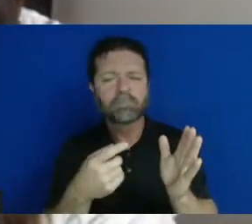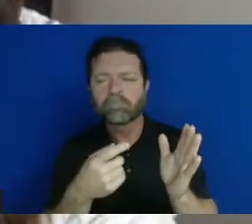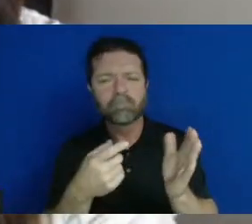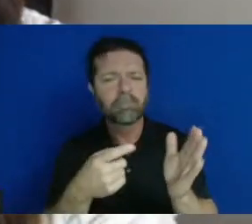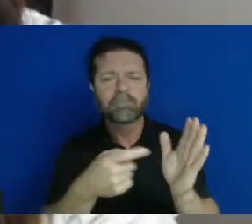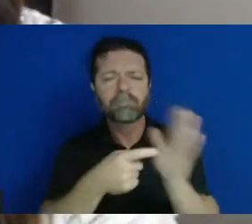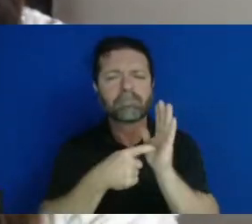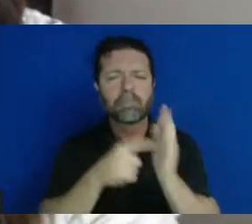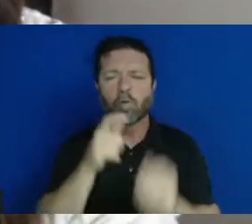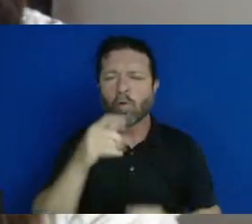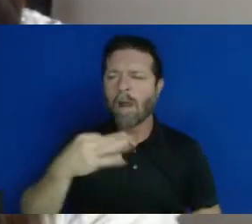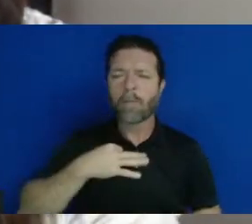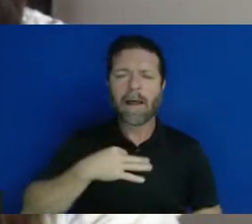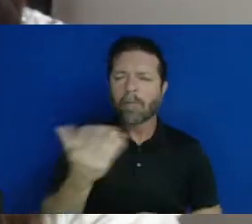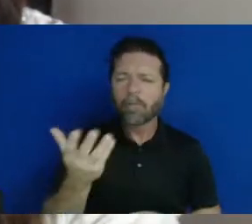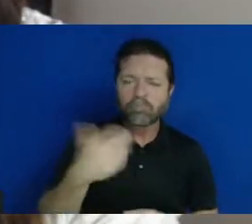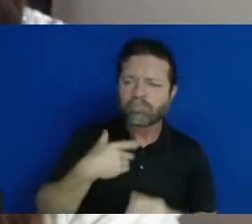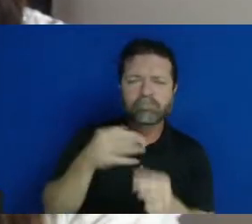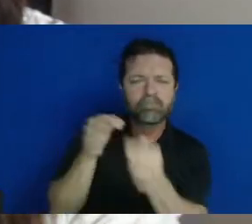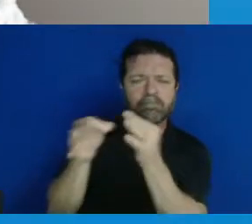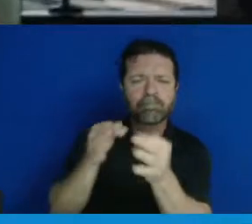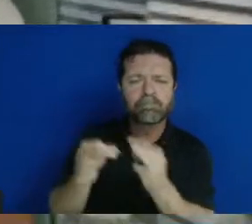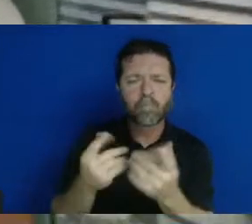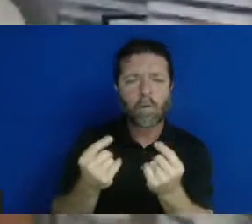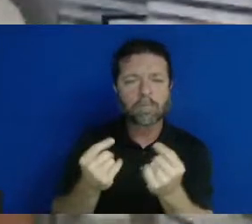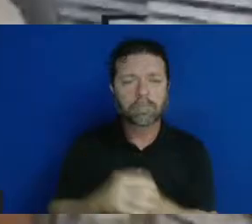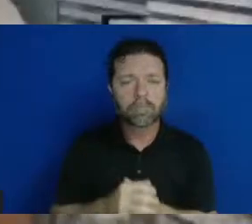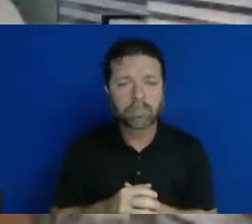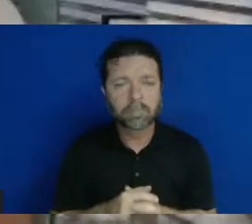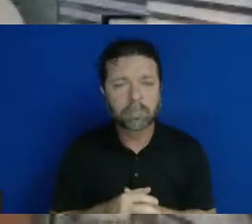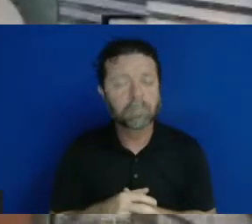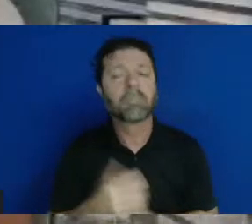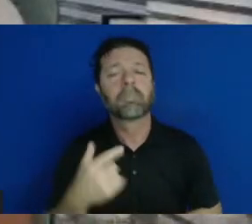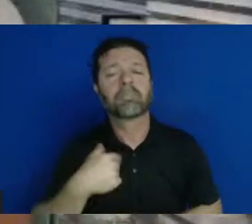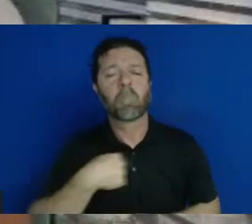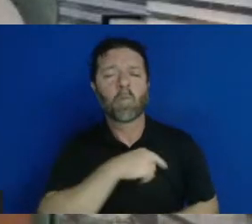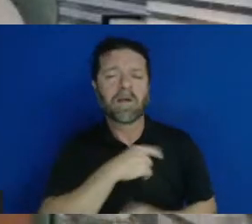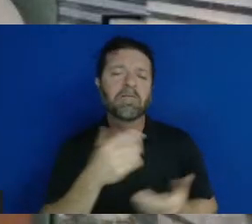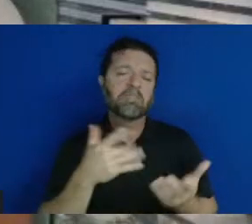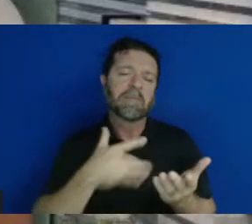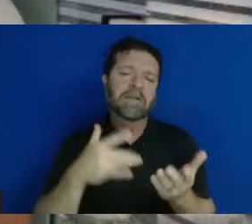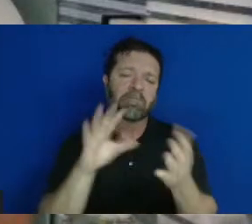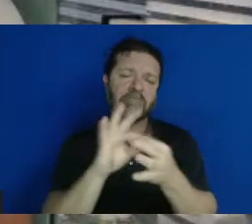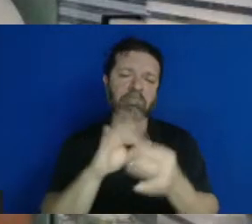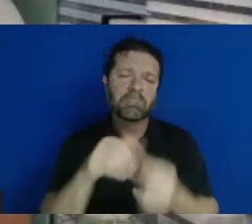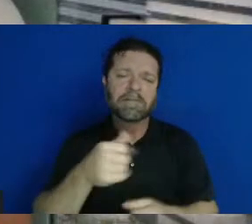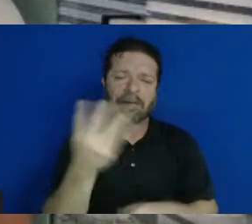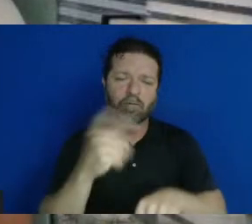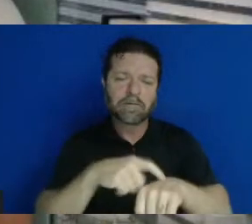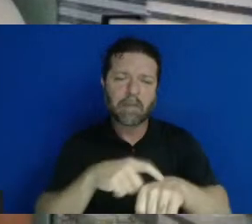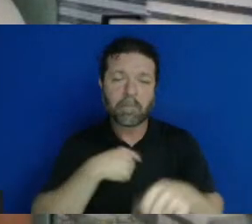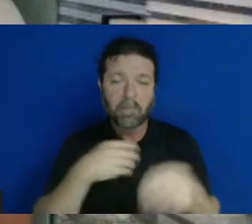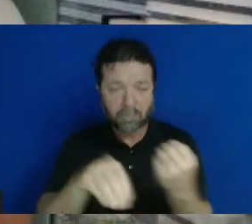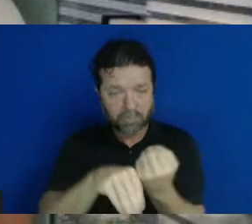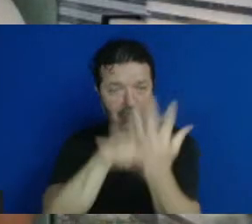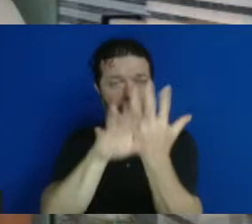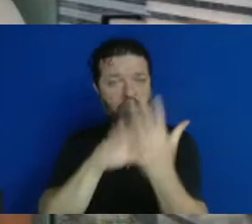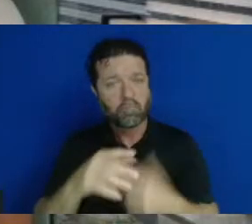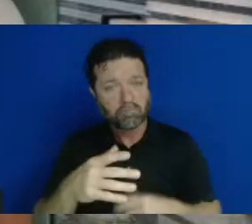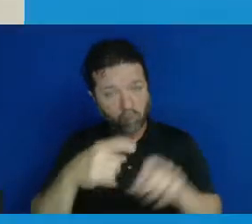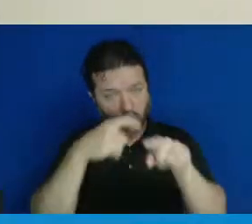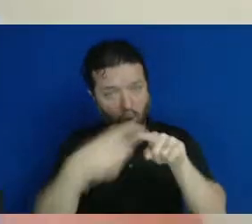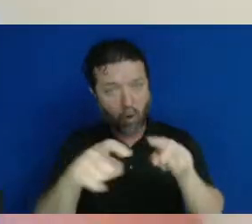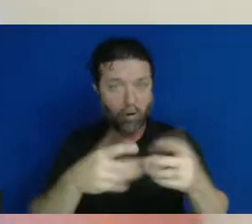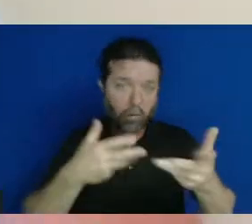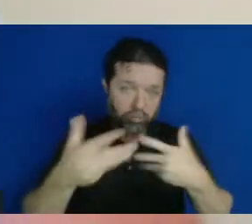multiple times throughout the process. The first is in our initial call with candidates, which is what we call our